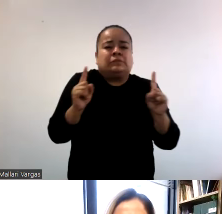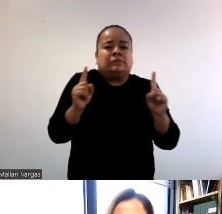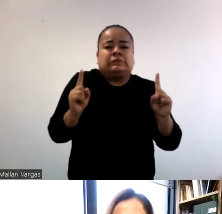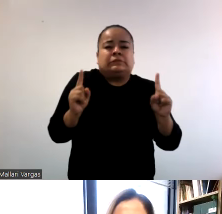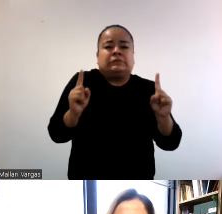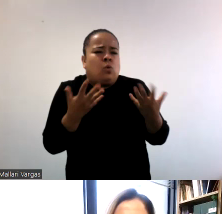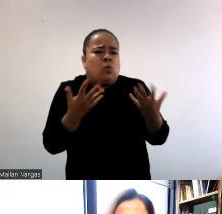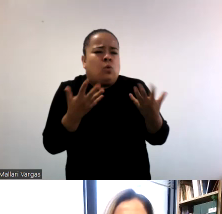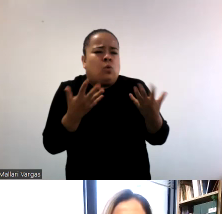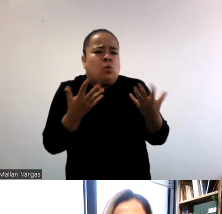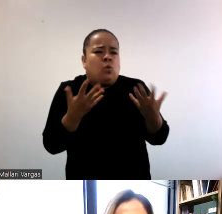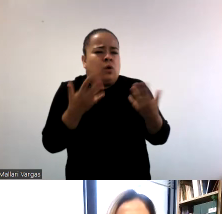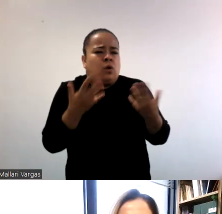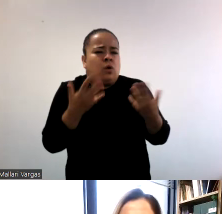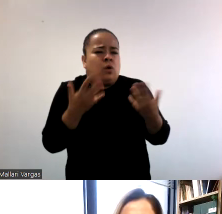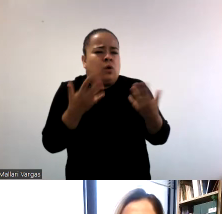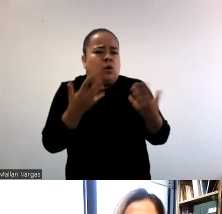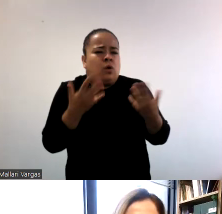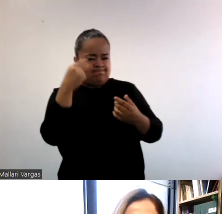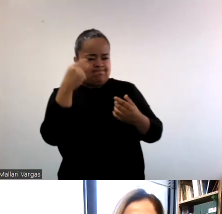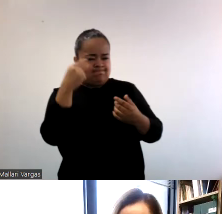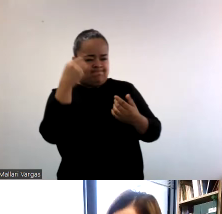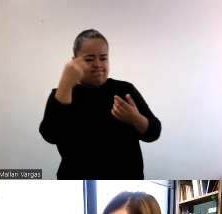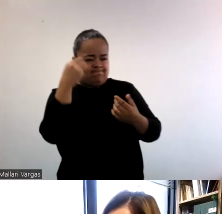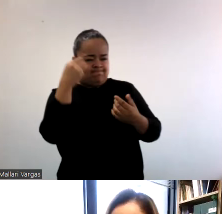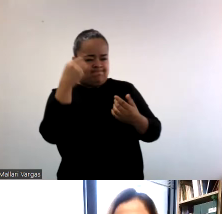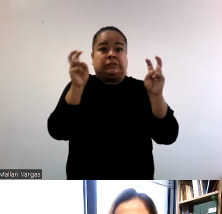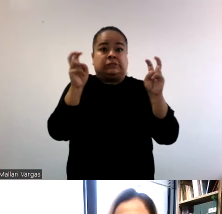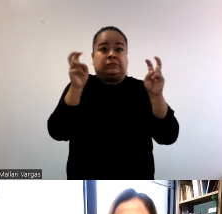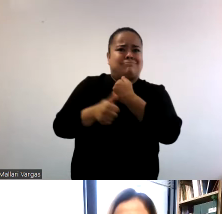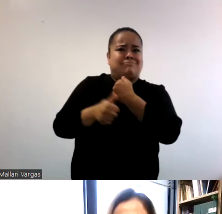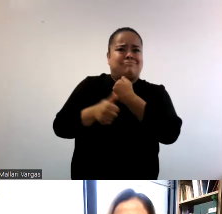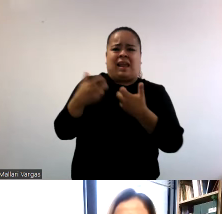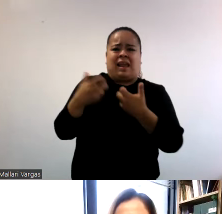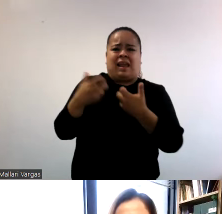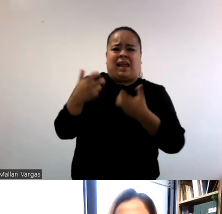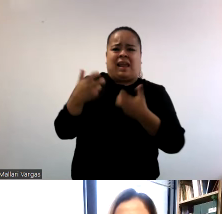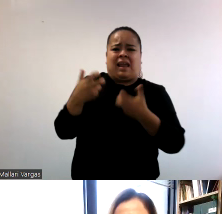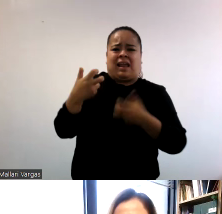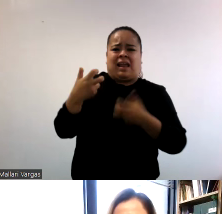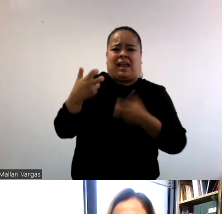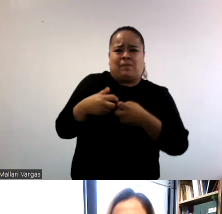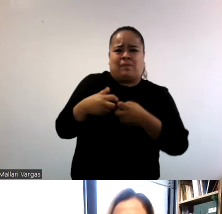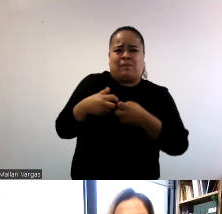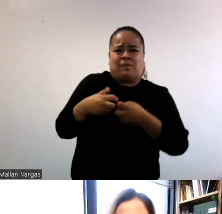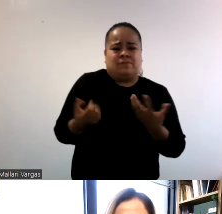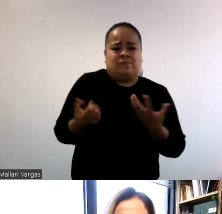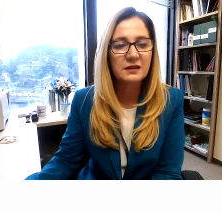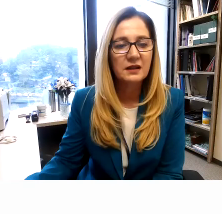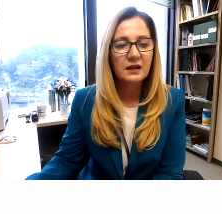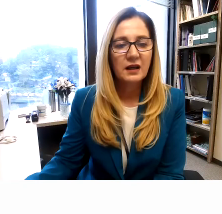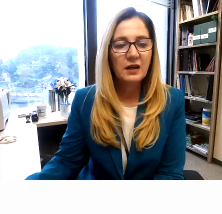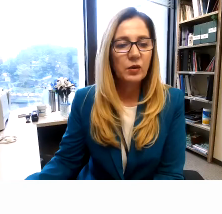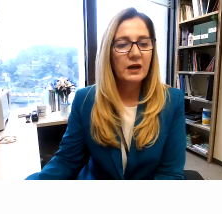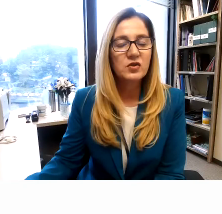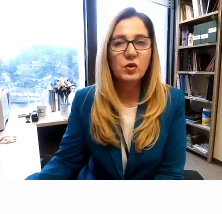about mass events. I would like to remind you that monkeypox is not a